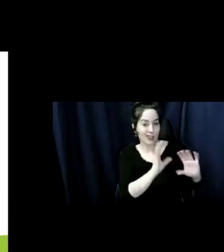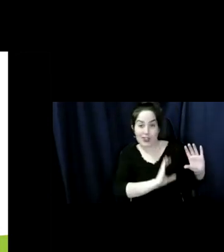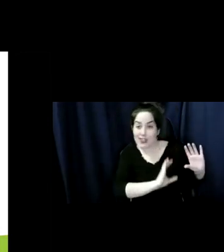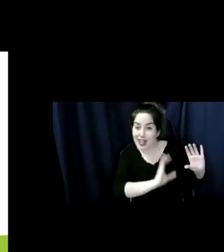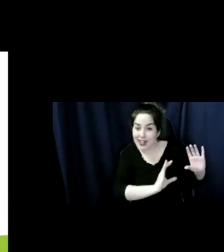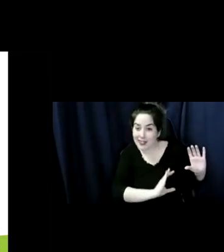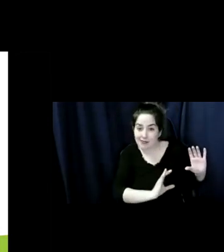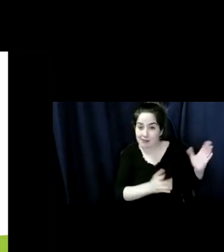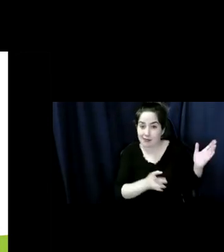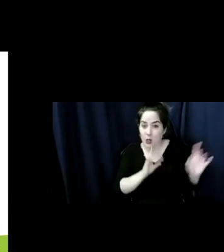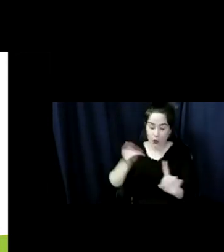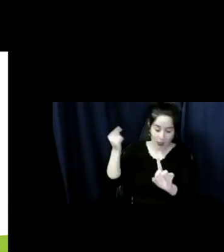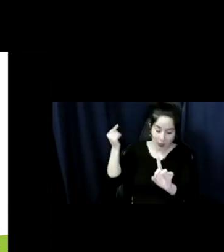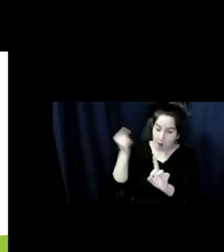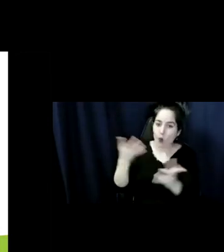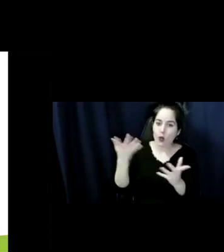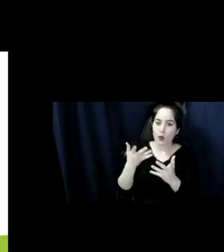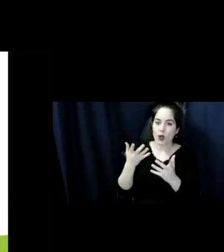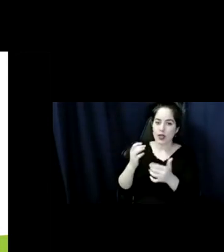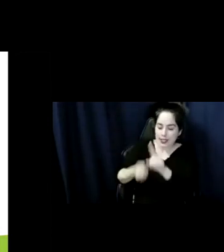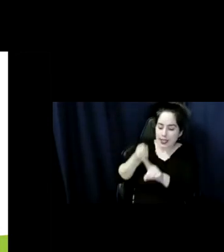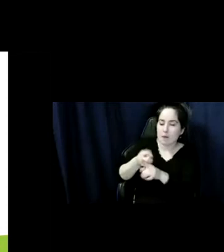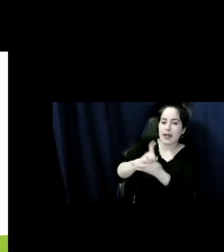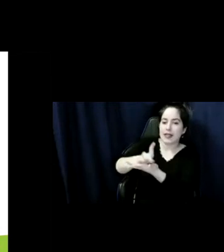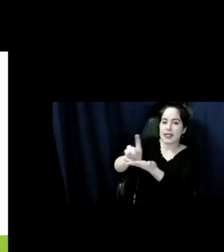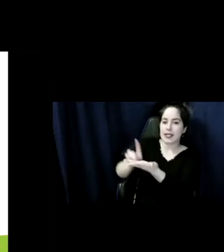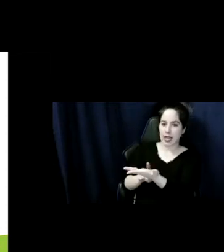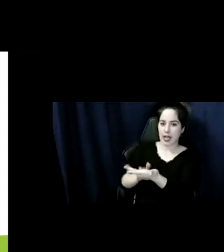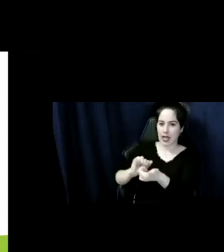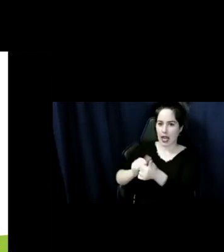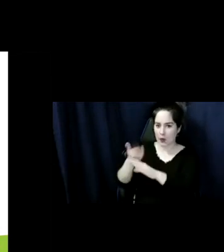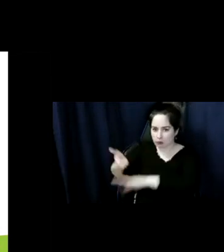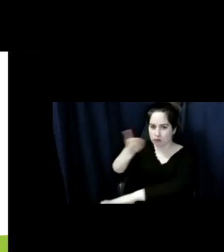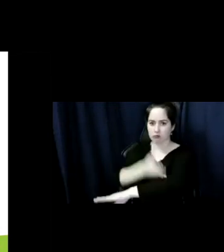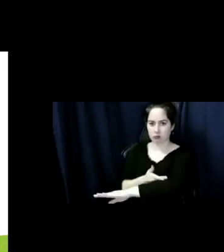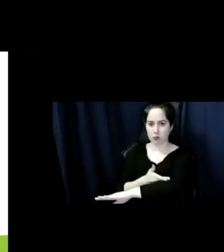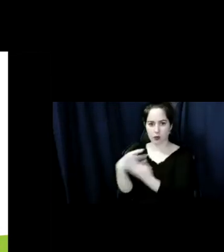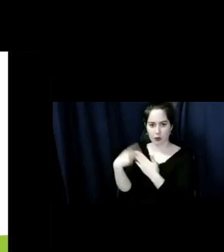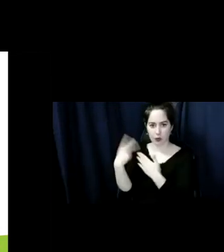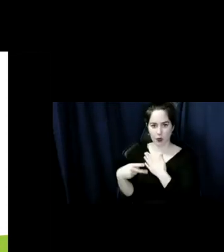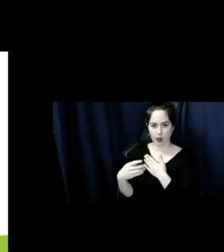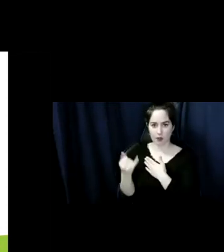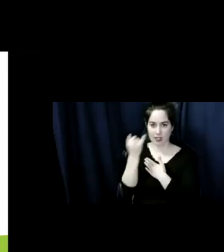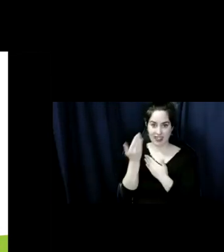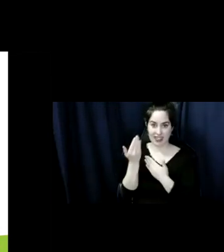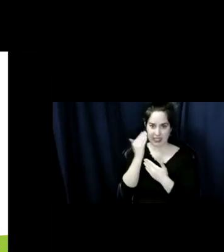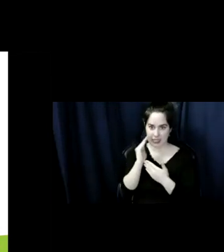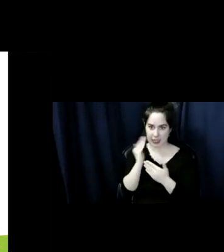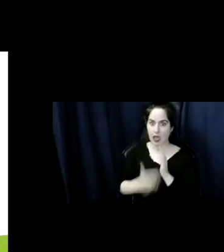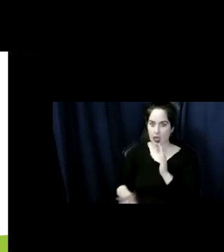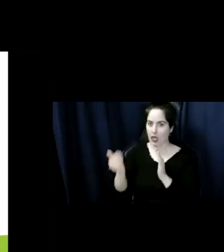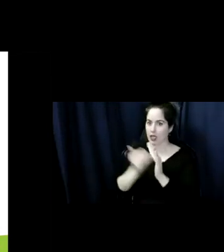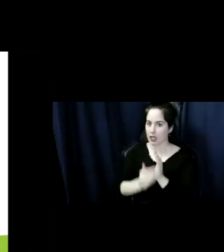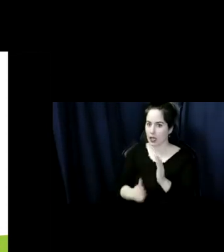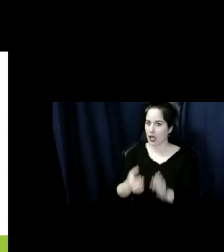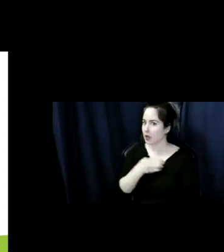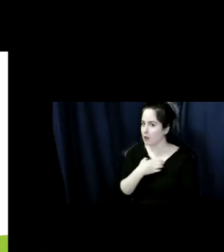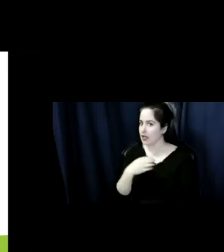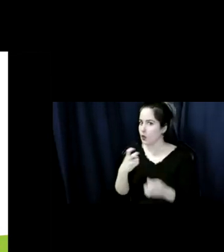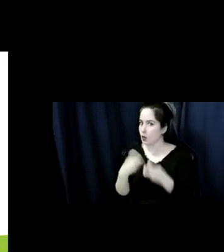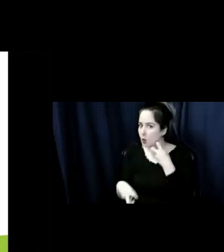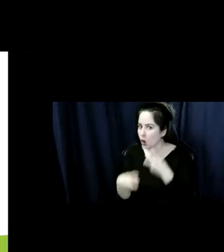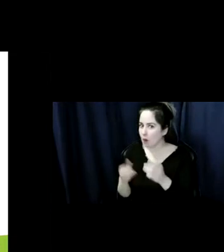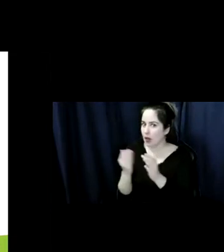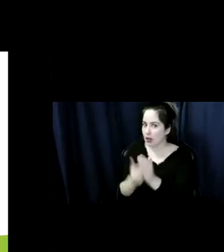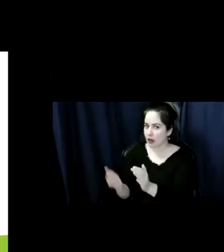us design the programs for you to make them better. If we feel like we're hearing the same thing over and over, people are having issues with a certain